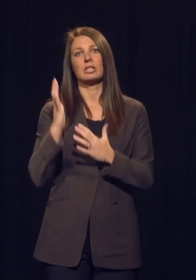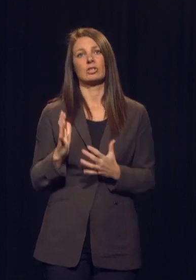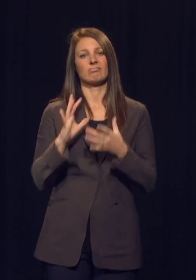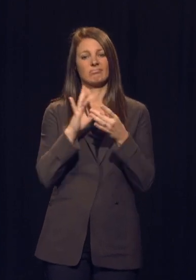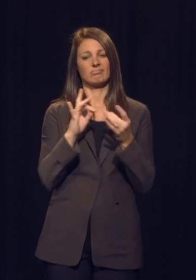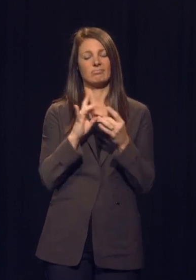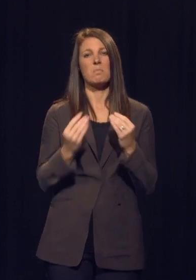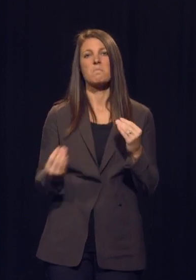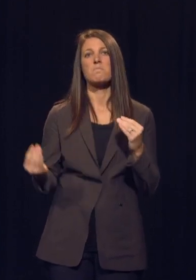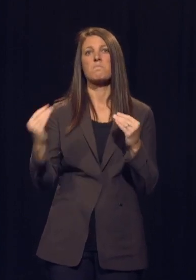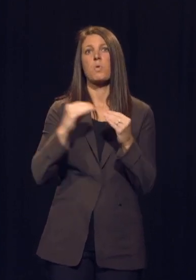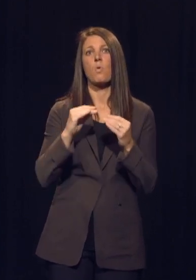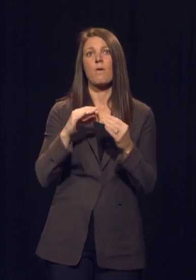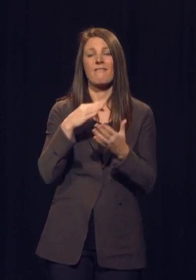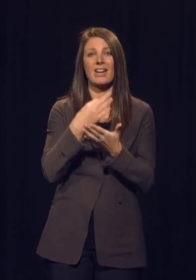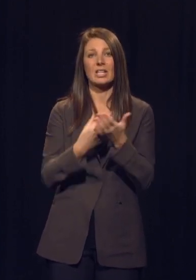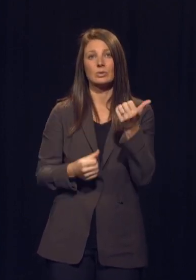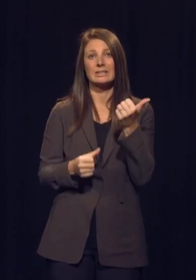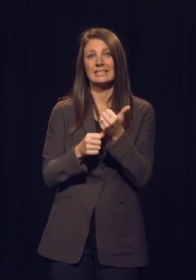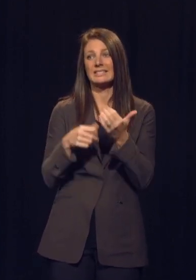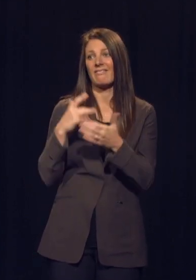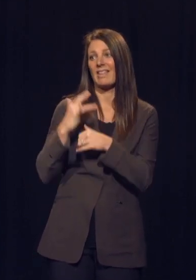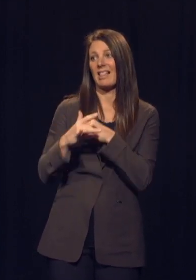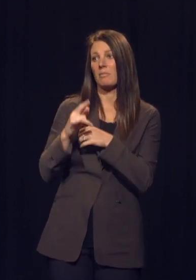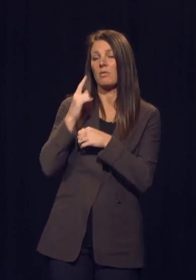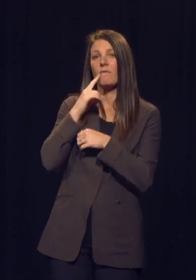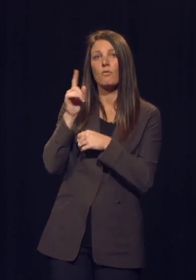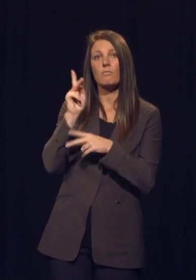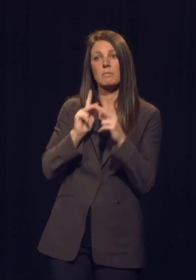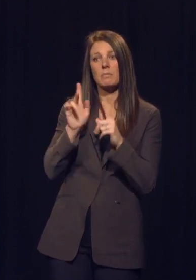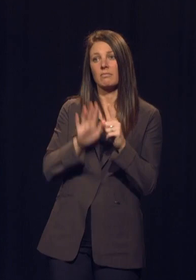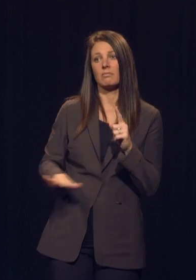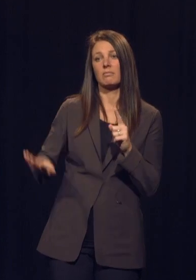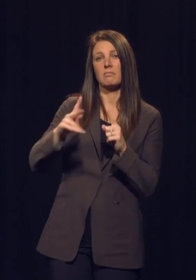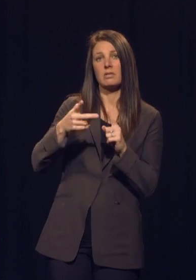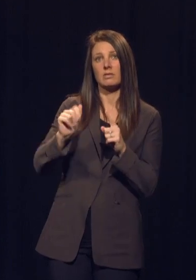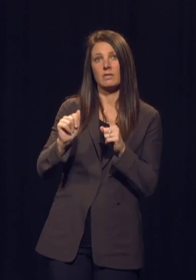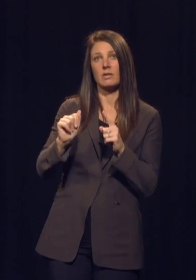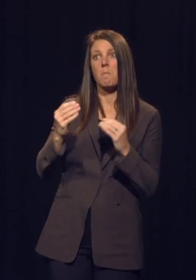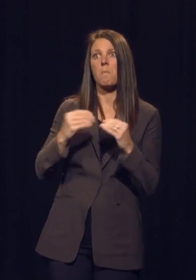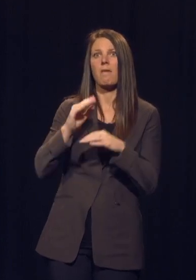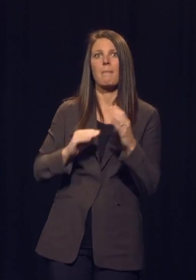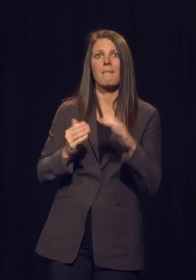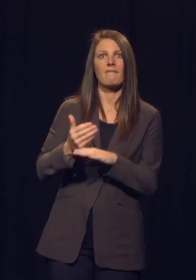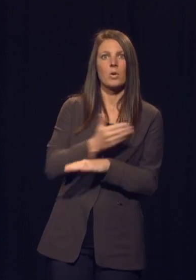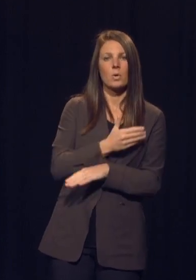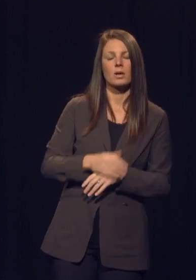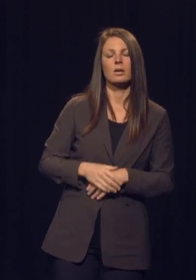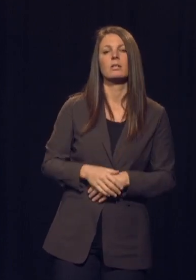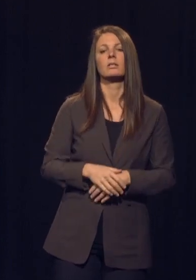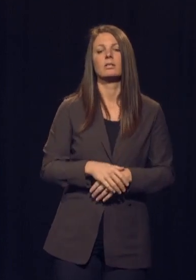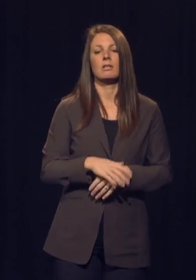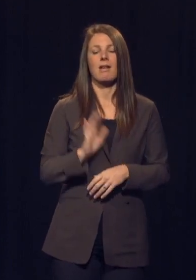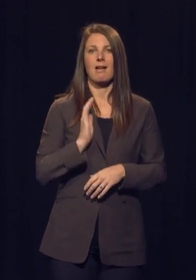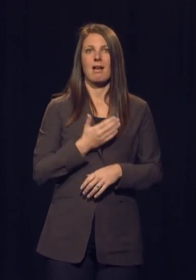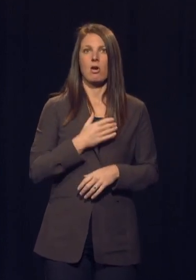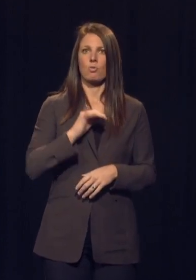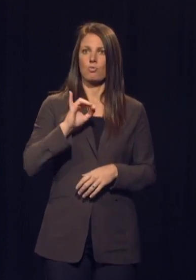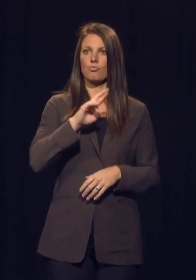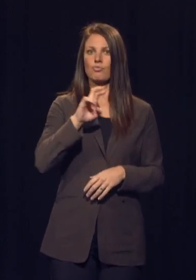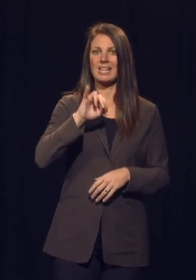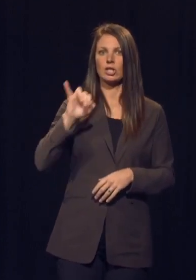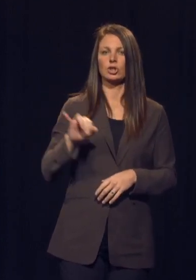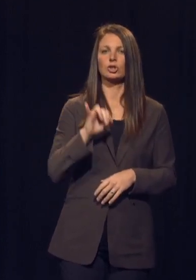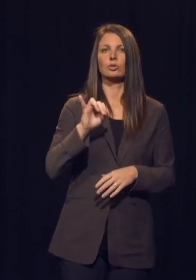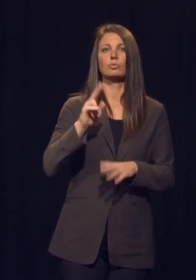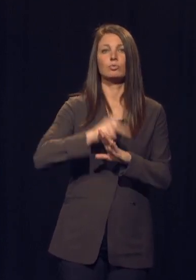there's even more financial assistance available to Pennsylvanians than ever before. Pennsylvania's reinsurance program, which was